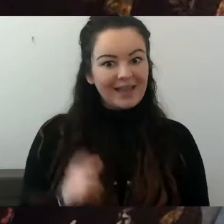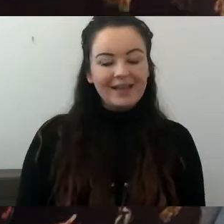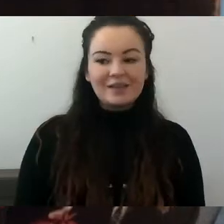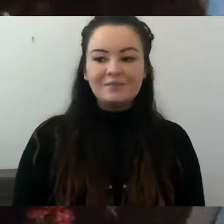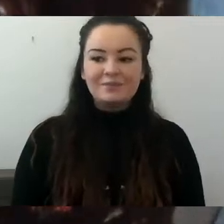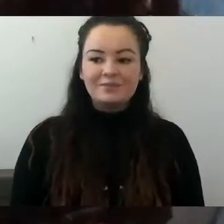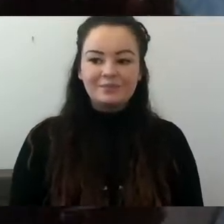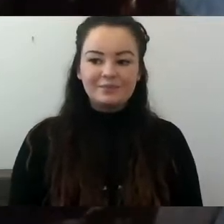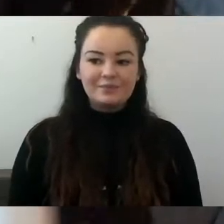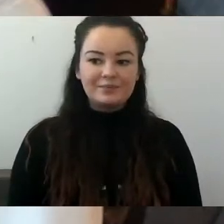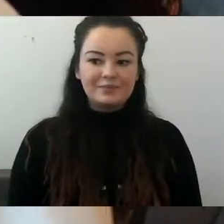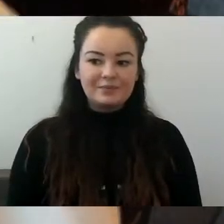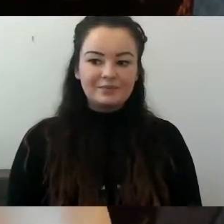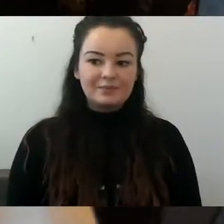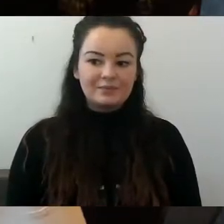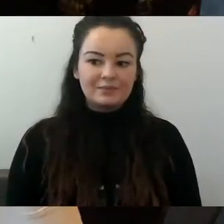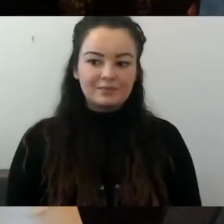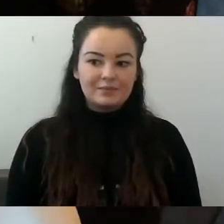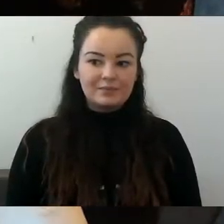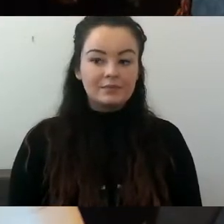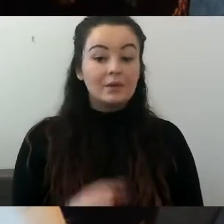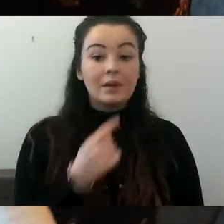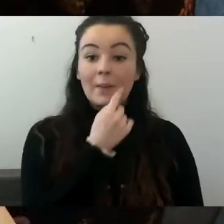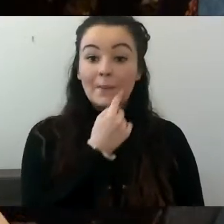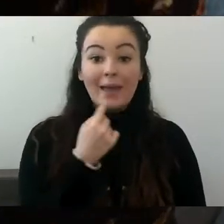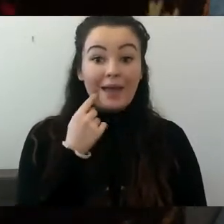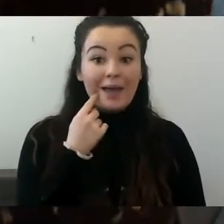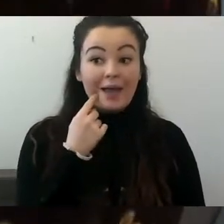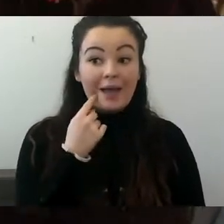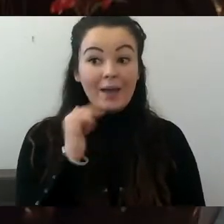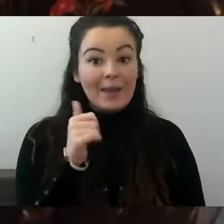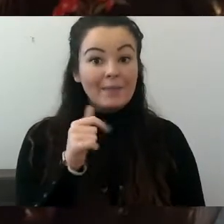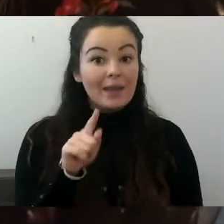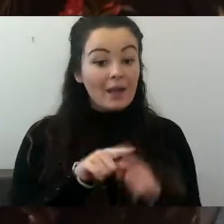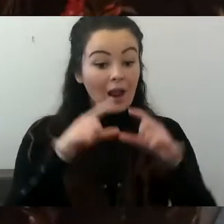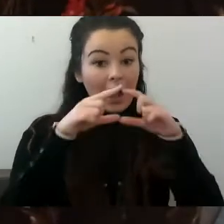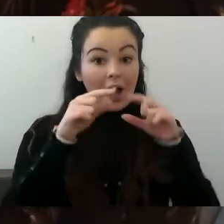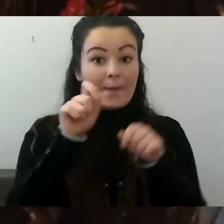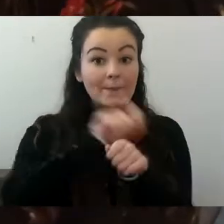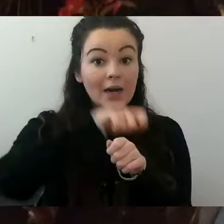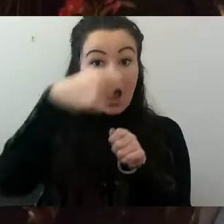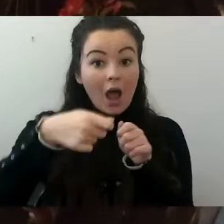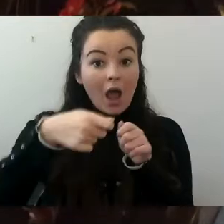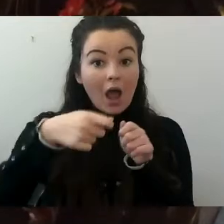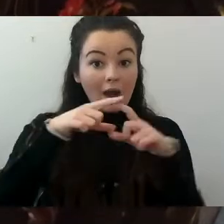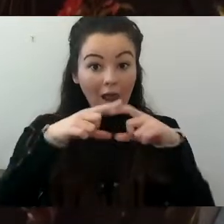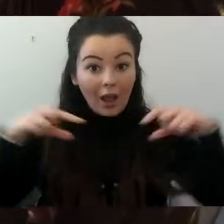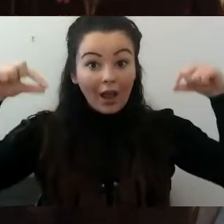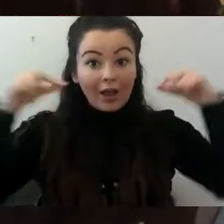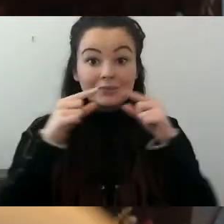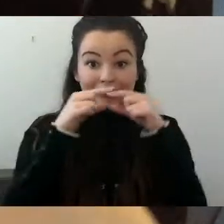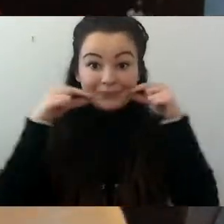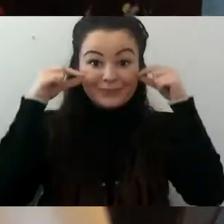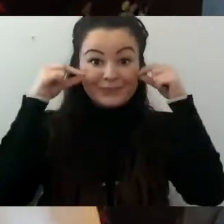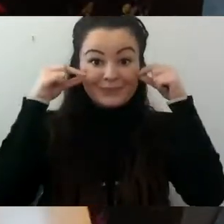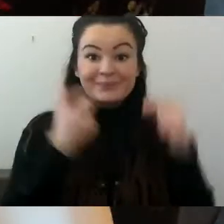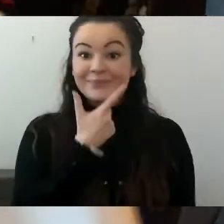2 marks like that. Now for the mouth, we might want to do like a banana